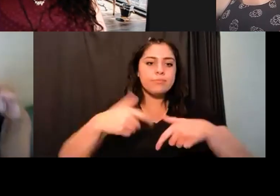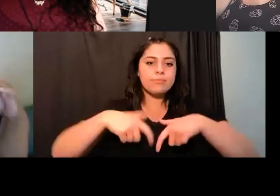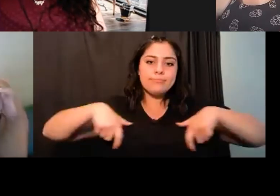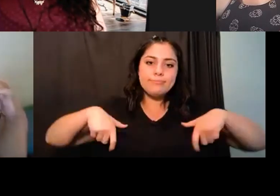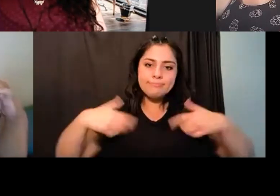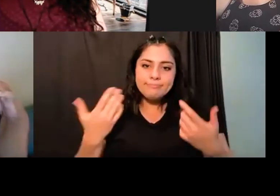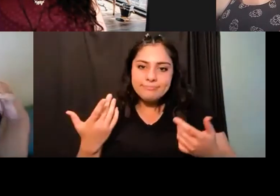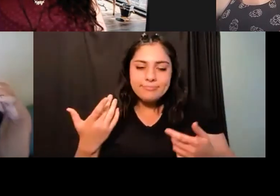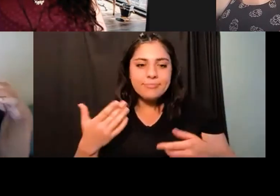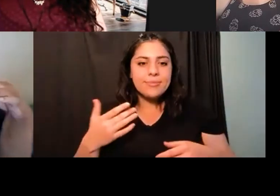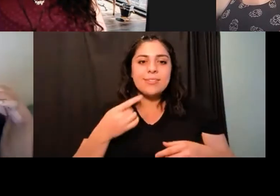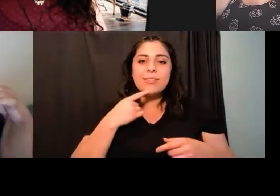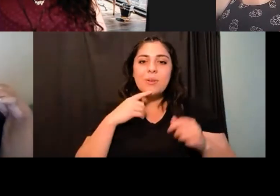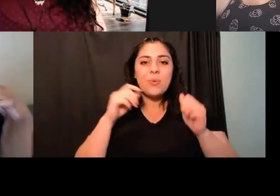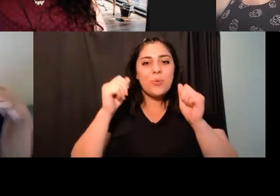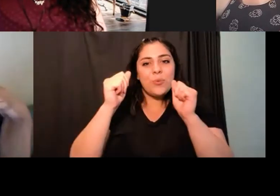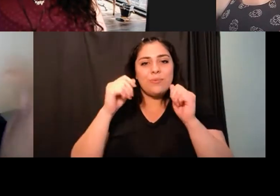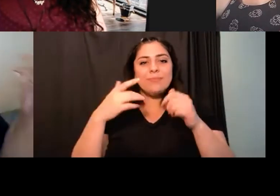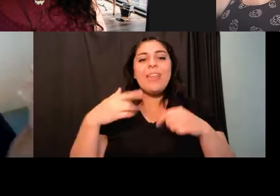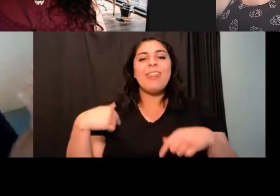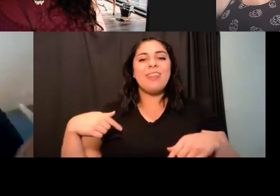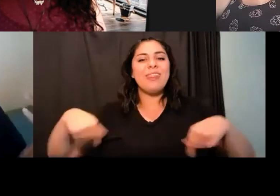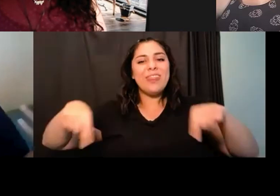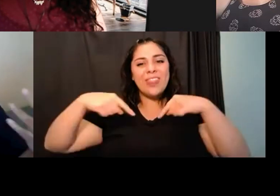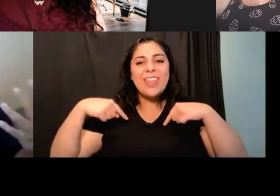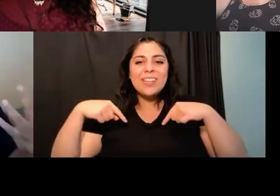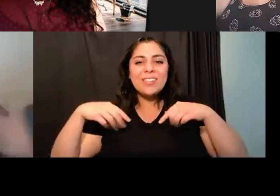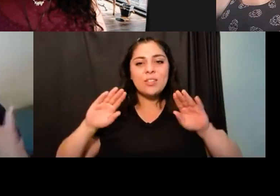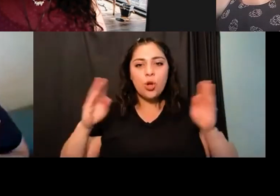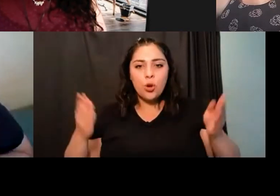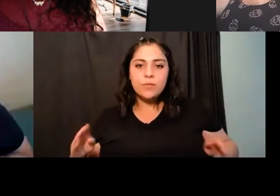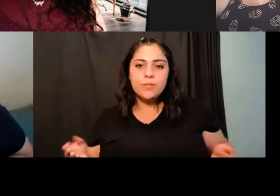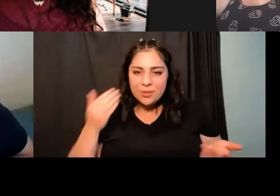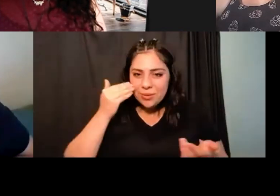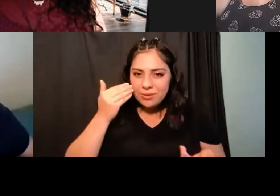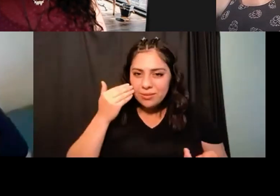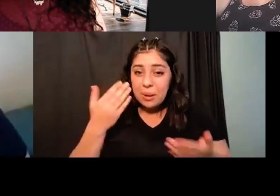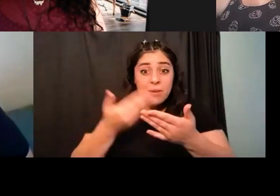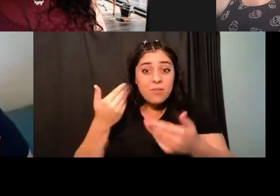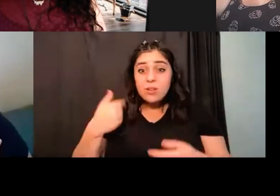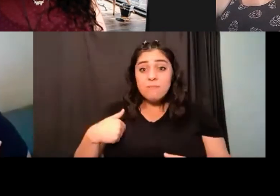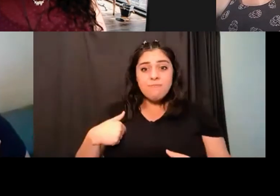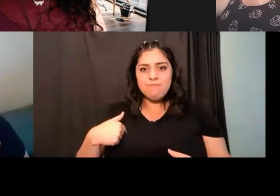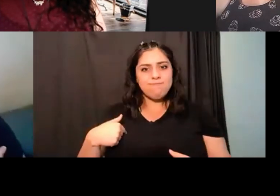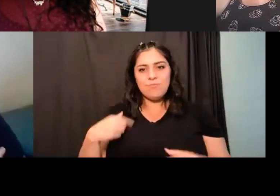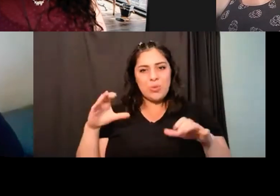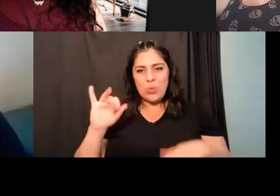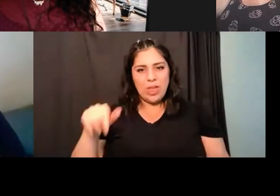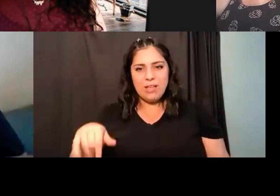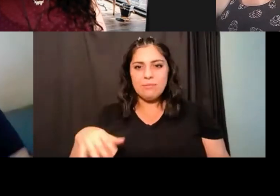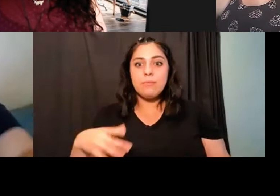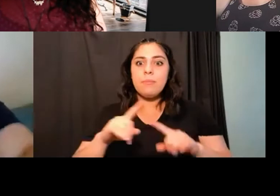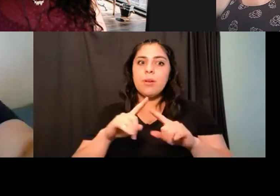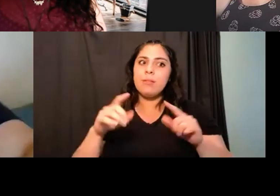says, with curves these curves. Before I wouldn't have done that, call attention to my body, right? So this play was so pivotal for